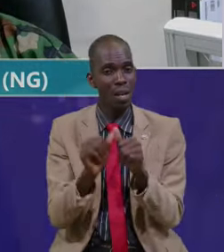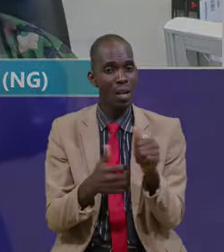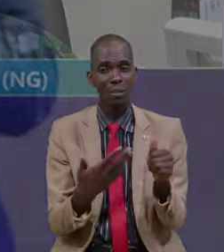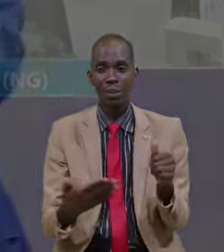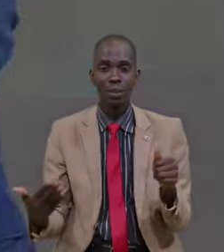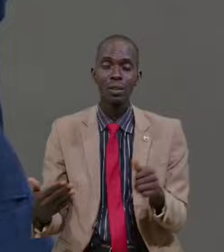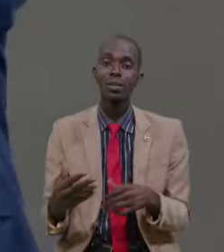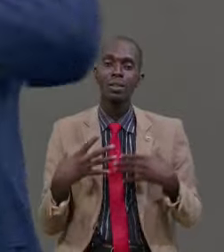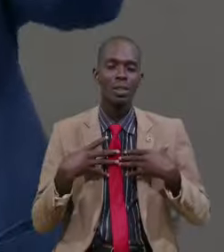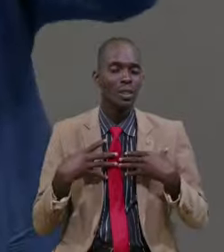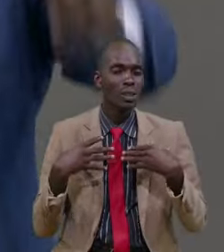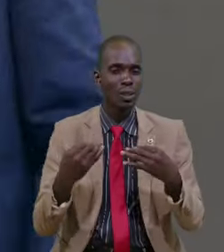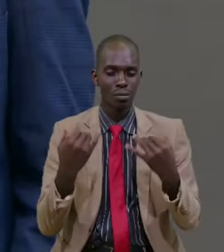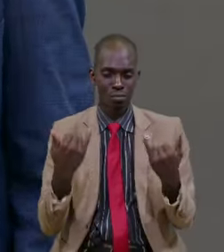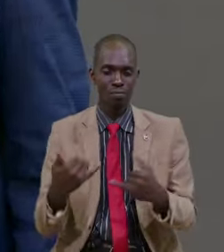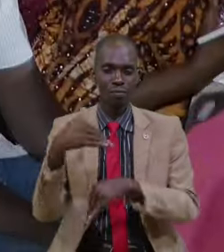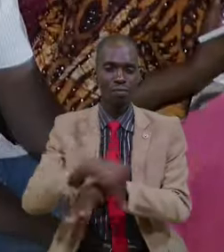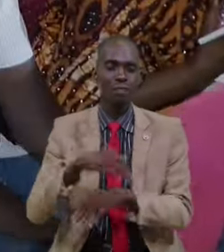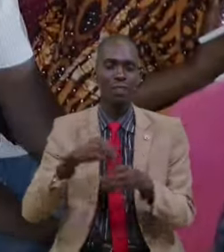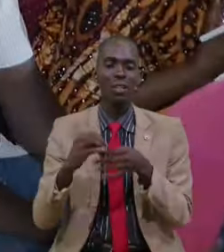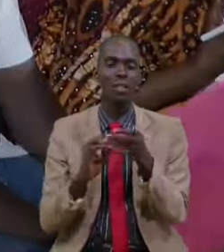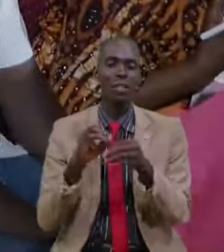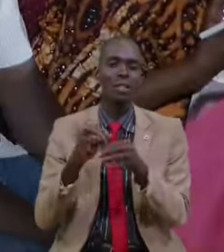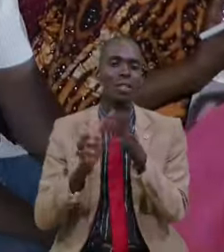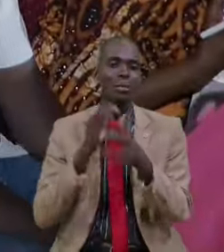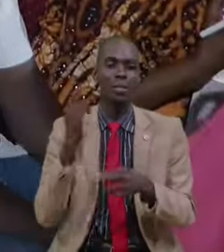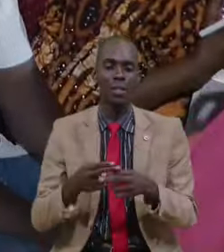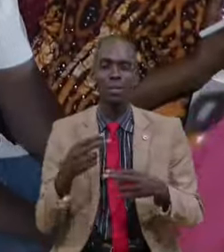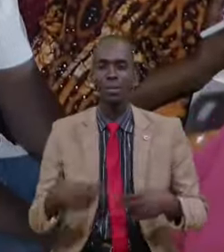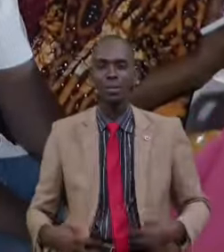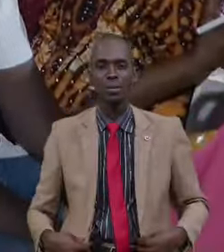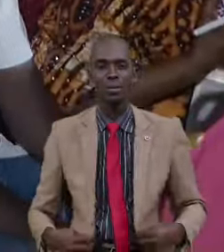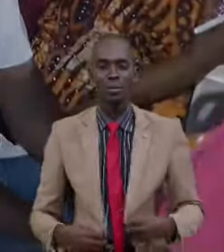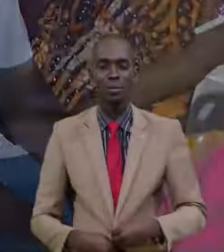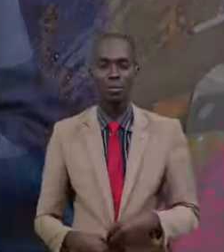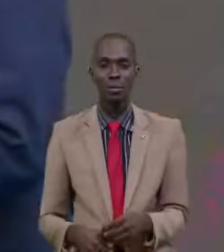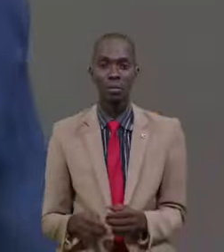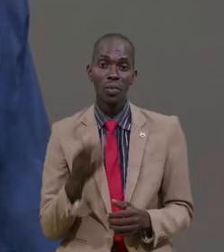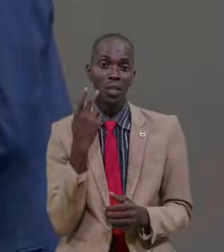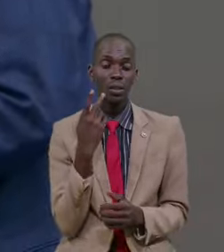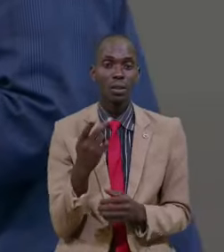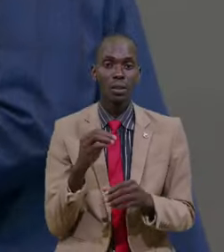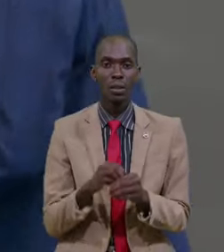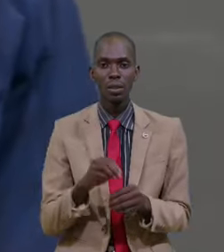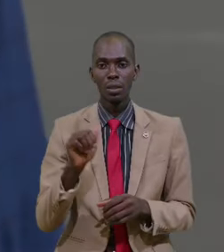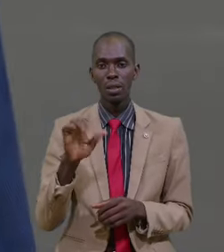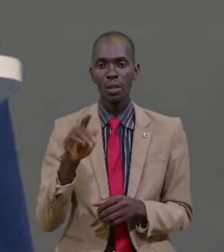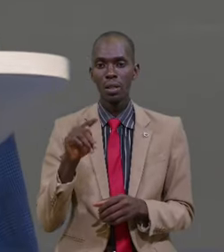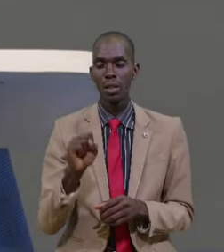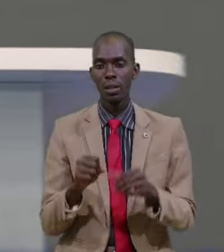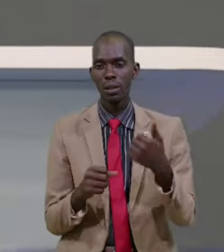healed tonight in Jesus' name. Look at Acts chapter